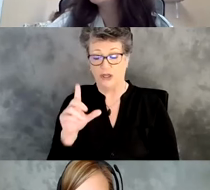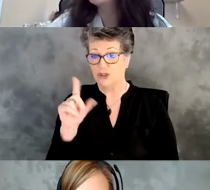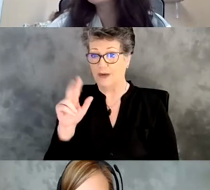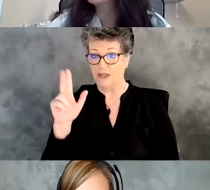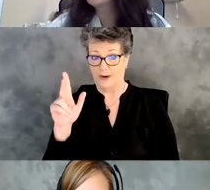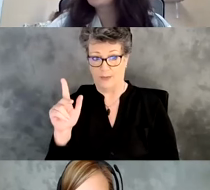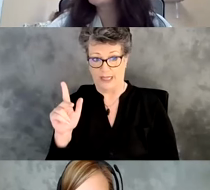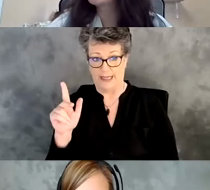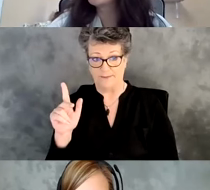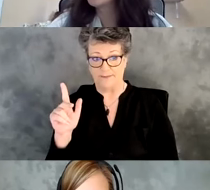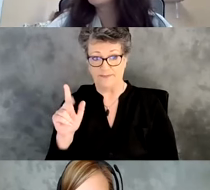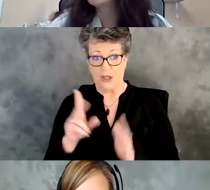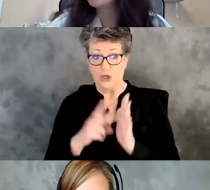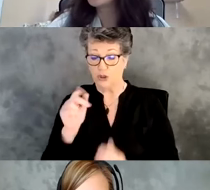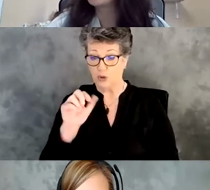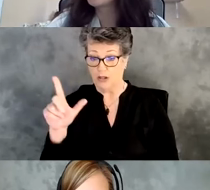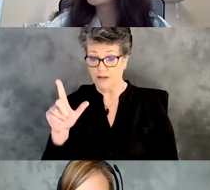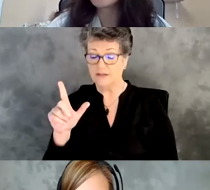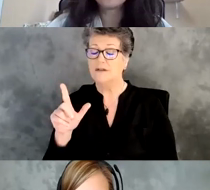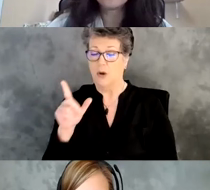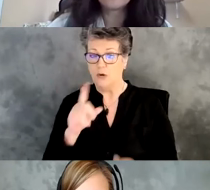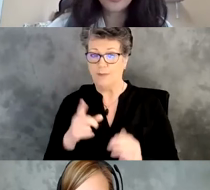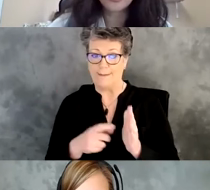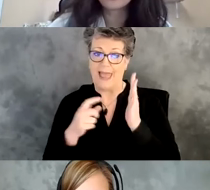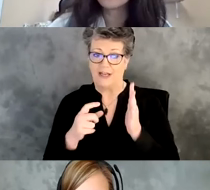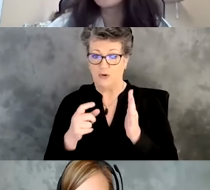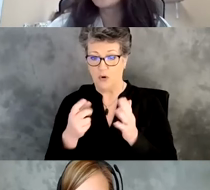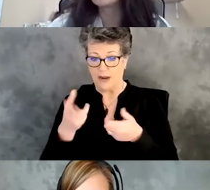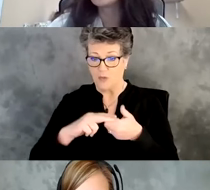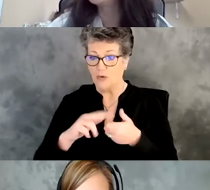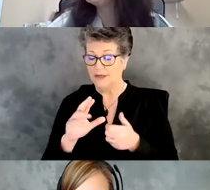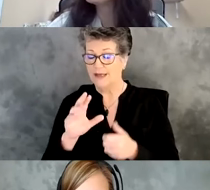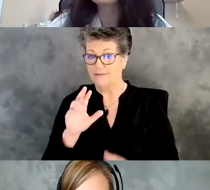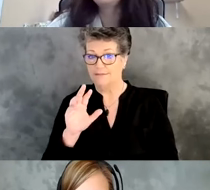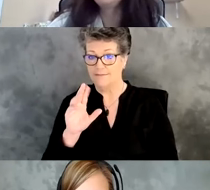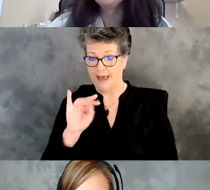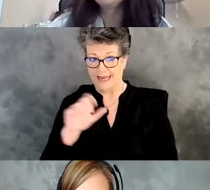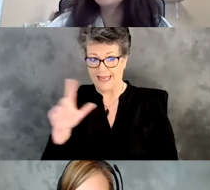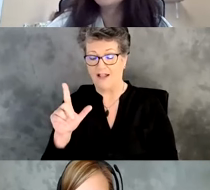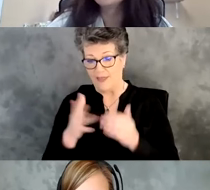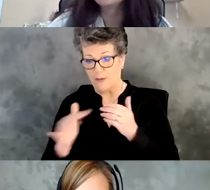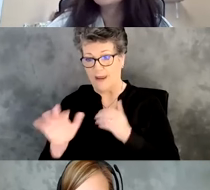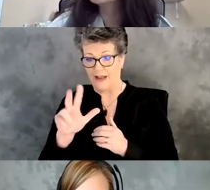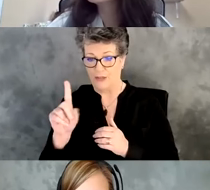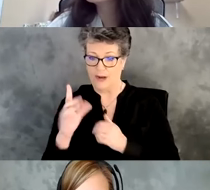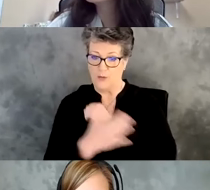2023, duals will be mandatorily enrolled in Medi-Cal managed care in the remaining 31 counties.